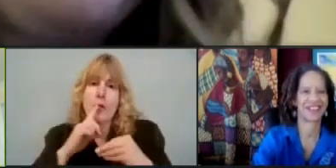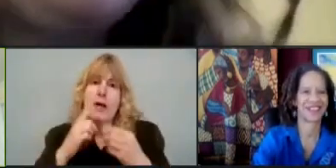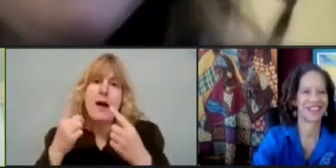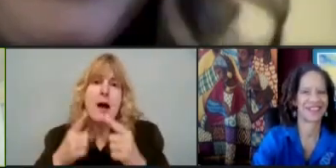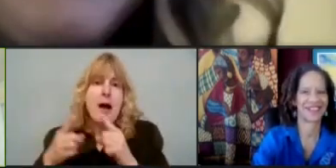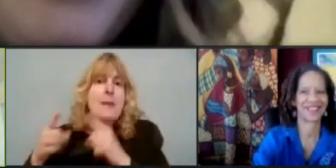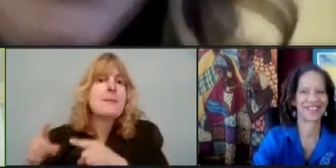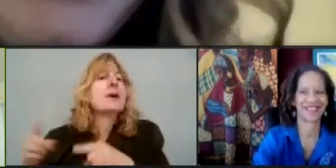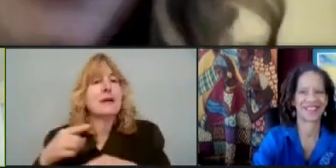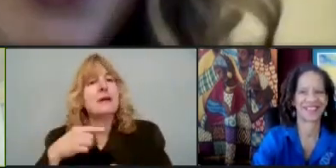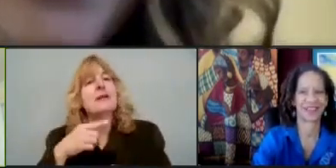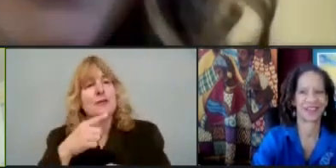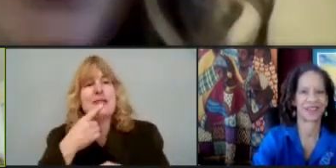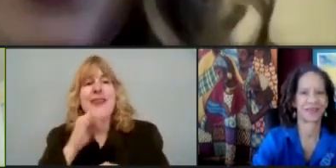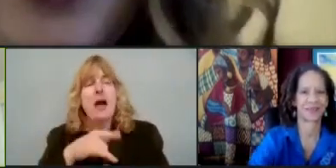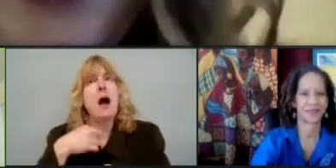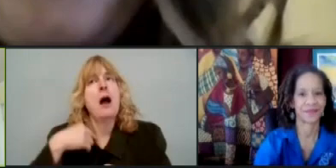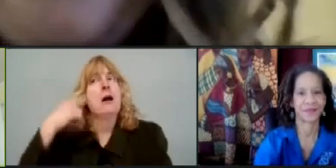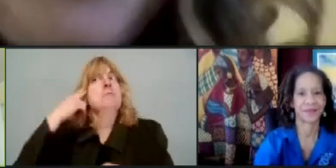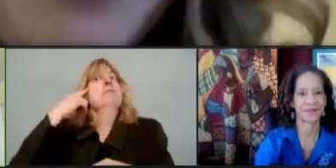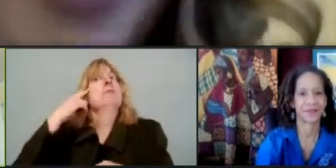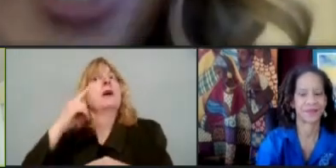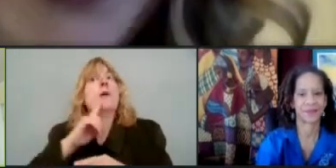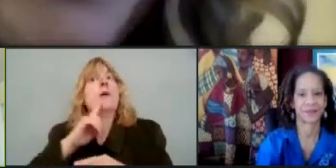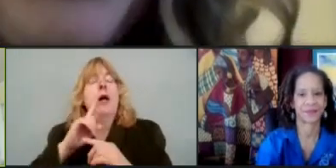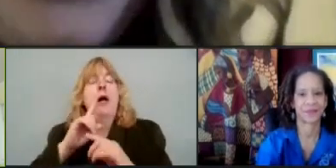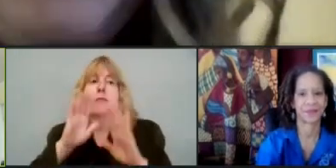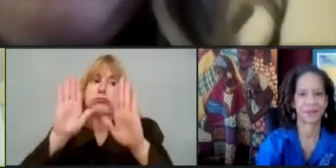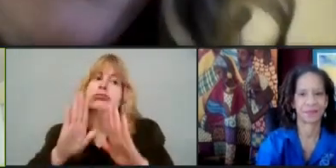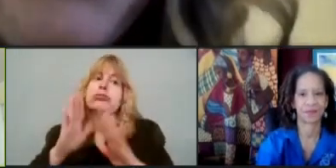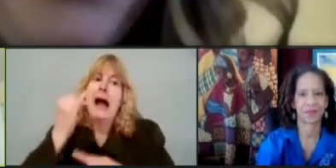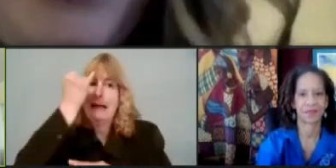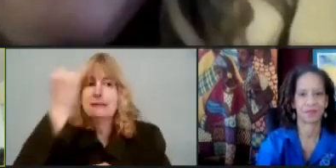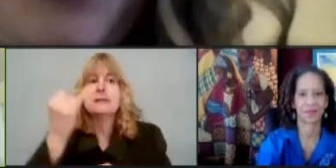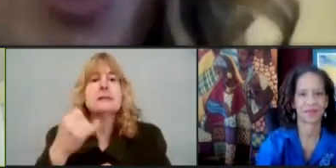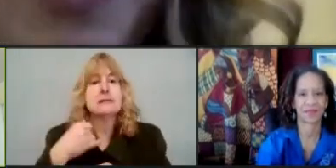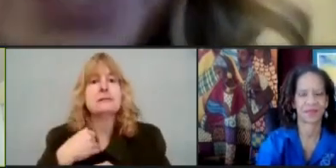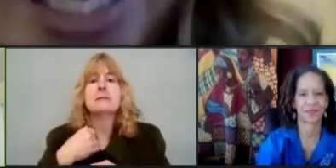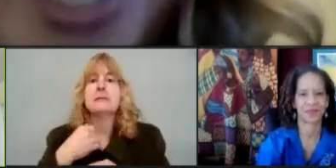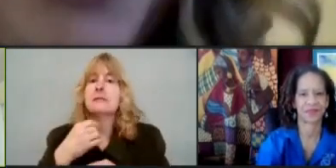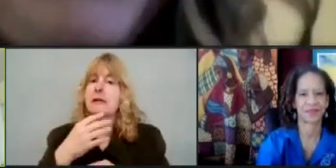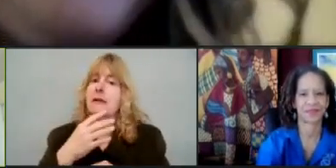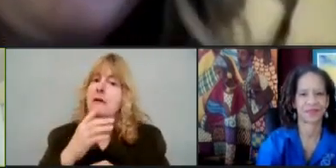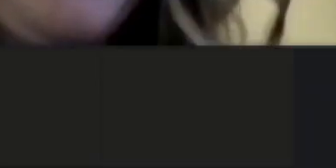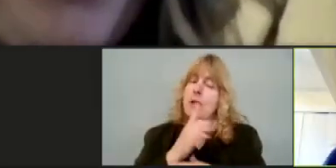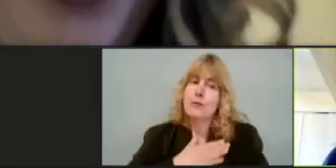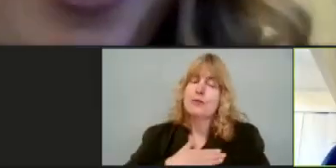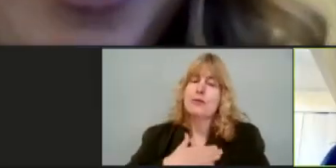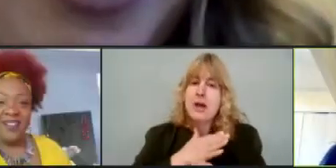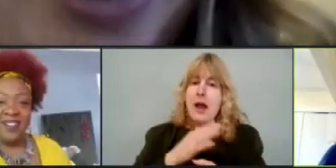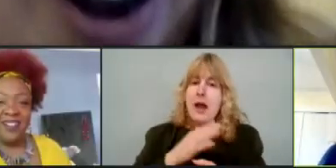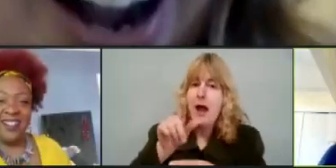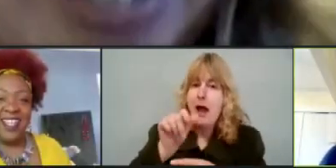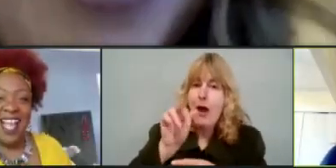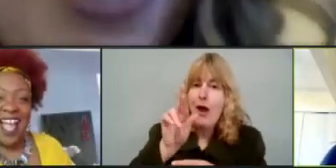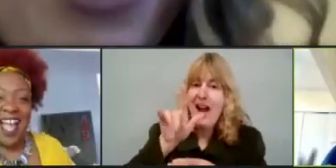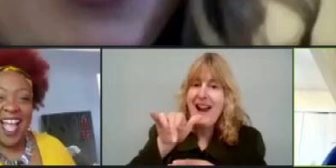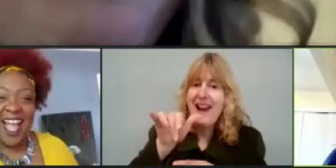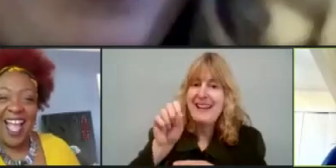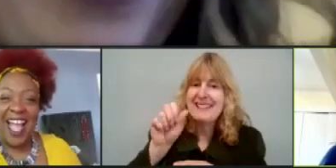an amazing idea. And Arlisa, I just really appreciate how calmly you just